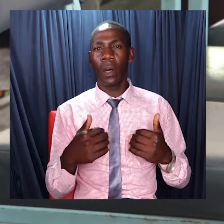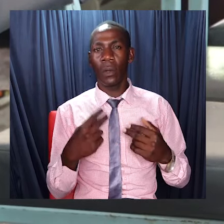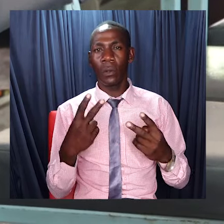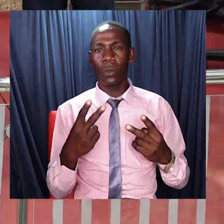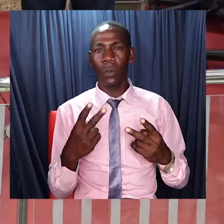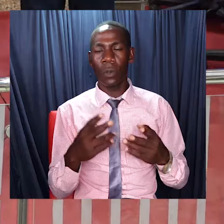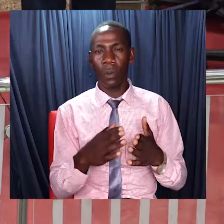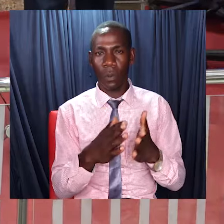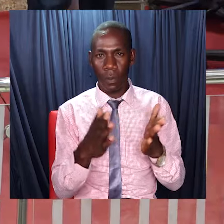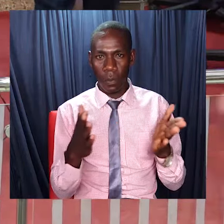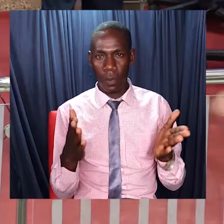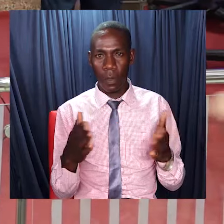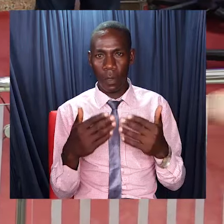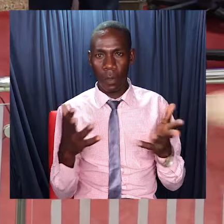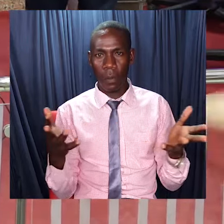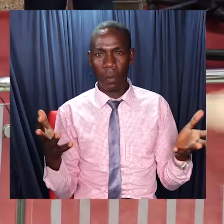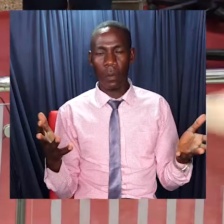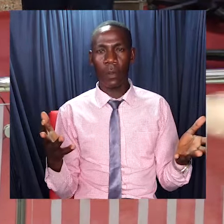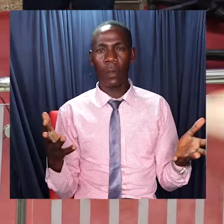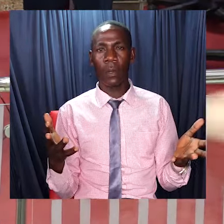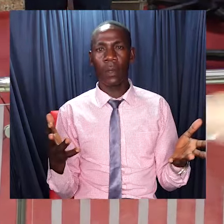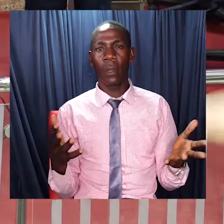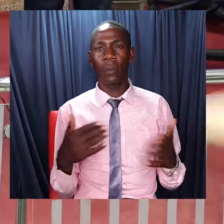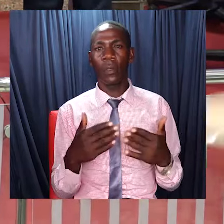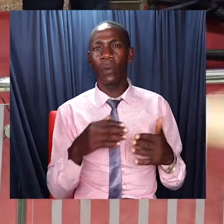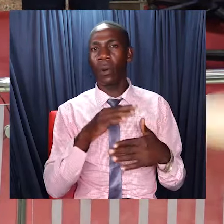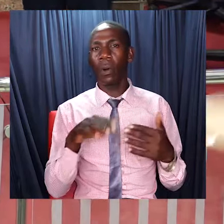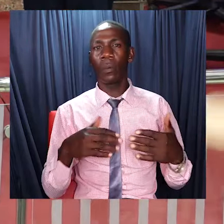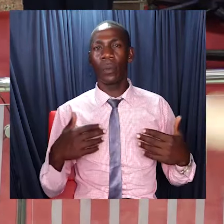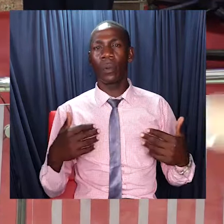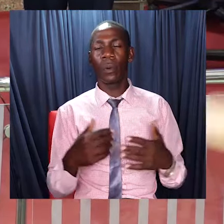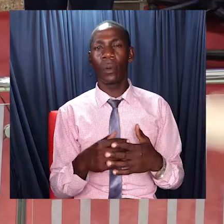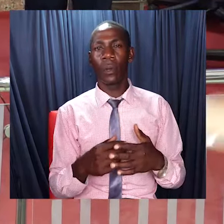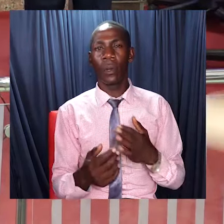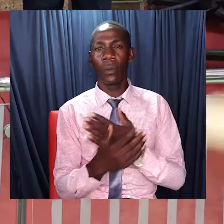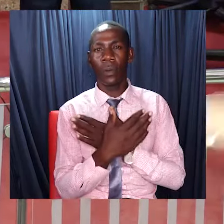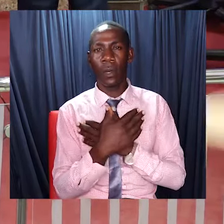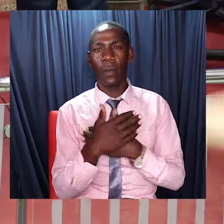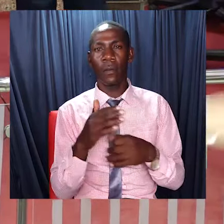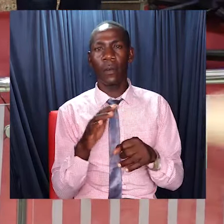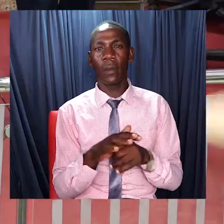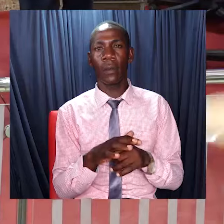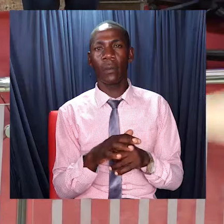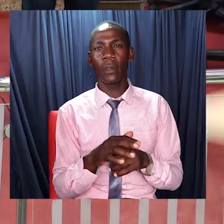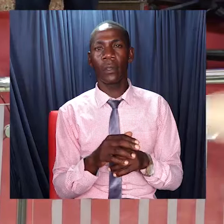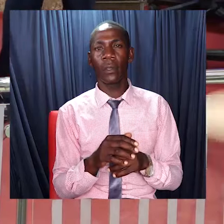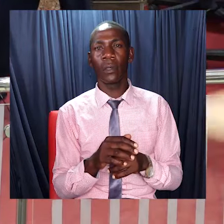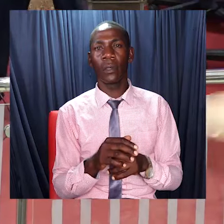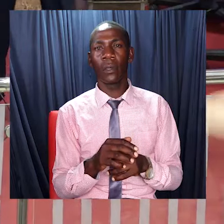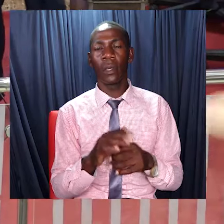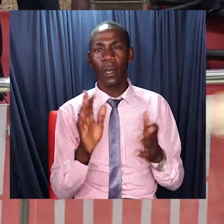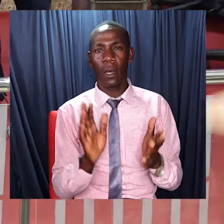river. And all those that were for two, I talked openly. Before everyone, kupenda sana. Because of loving so